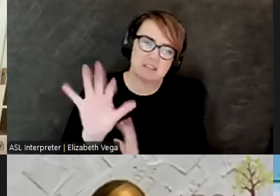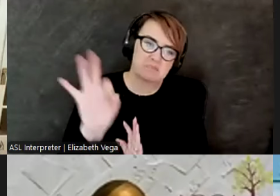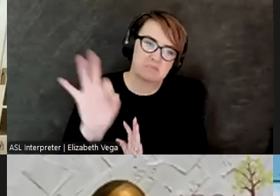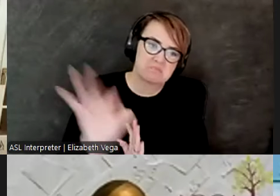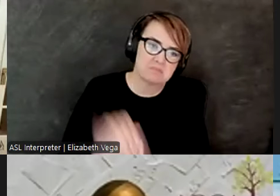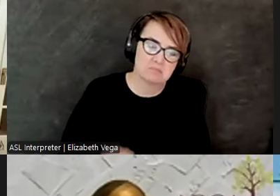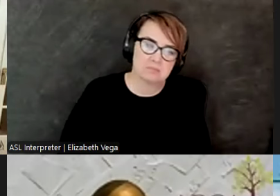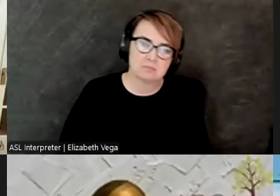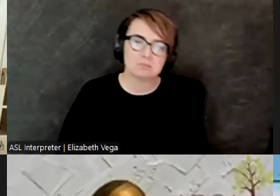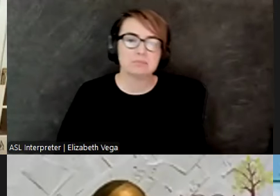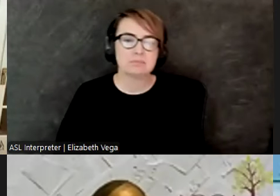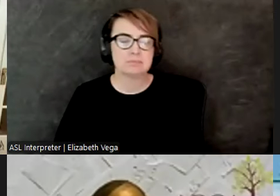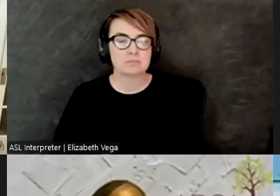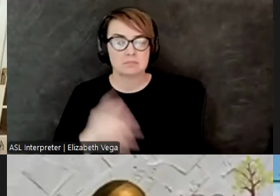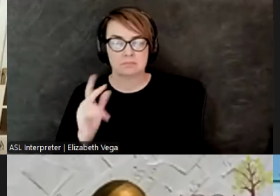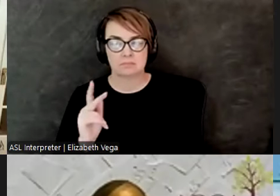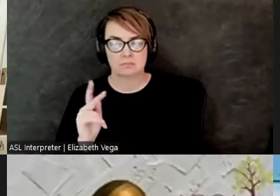Uh-huh.